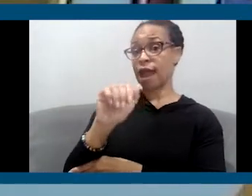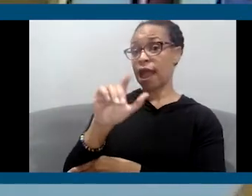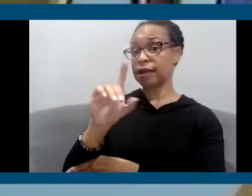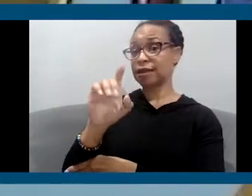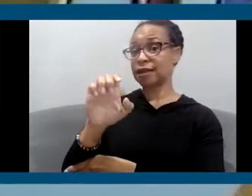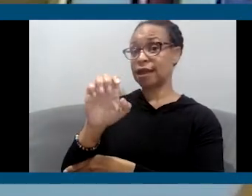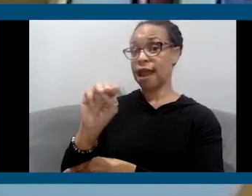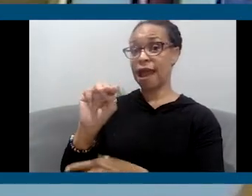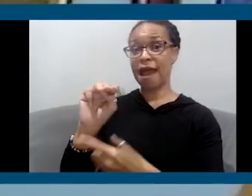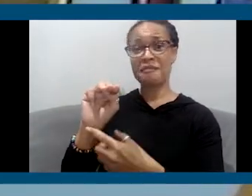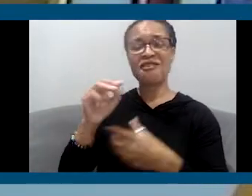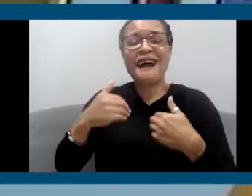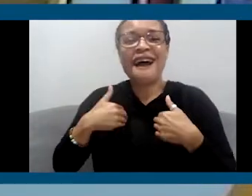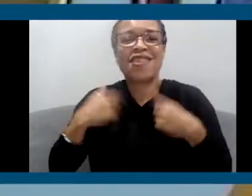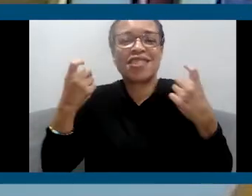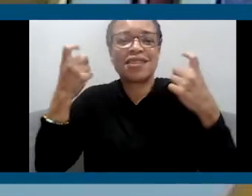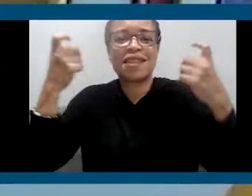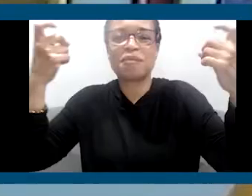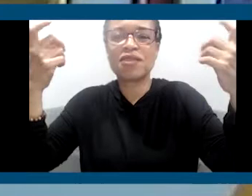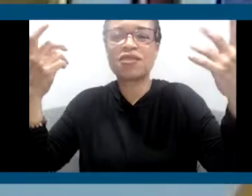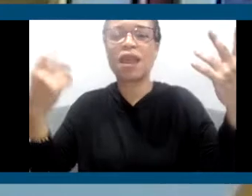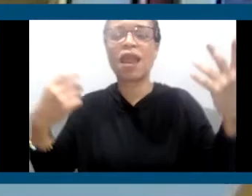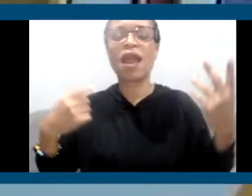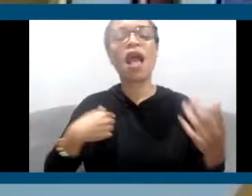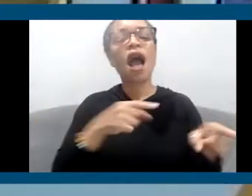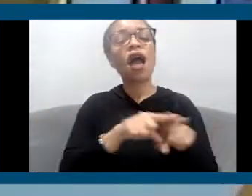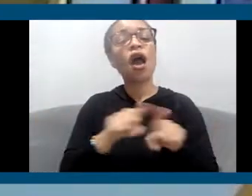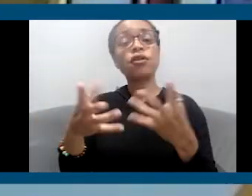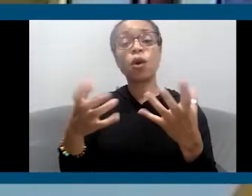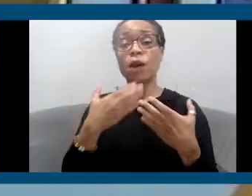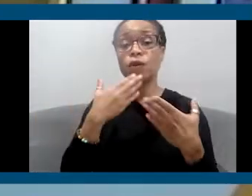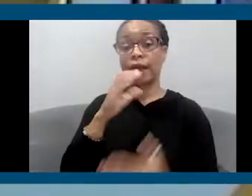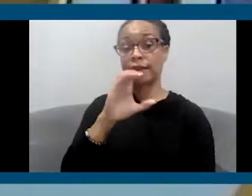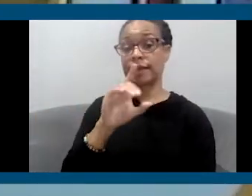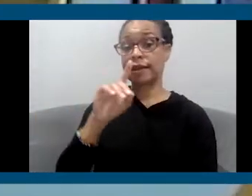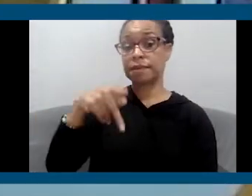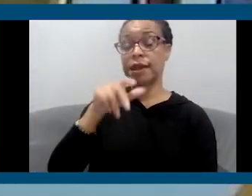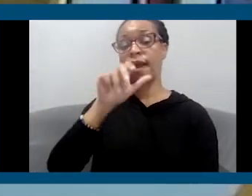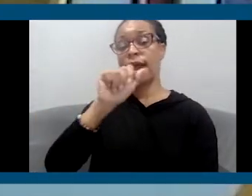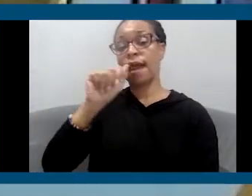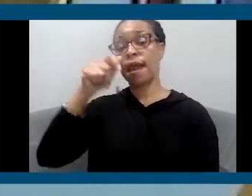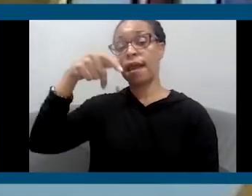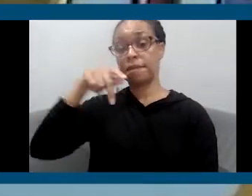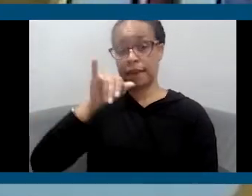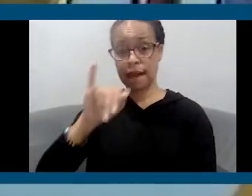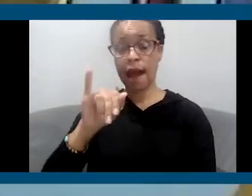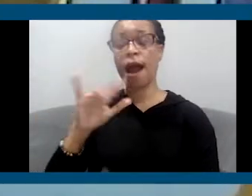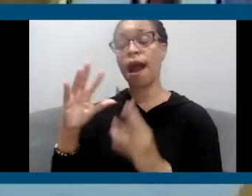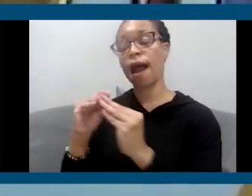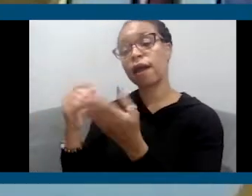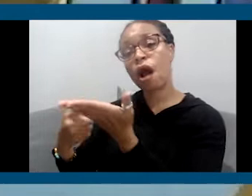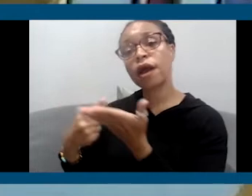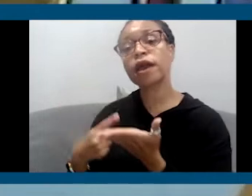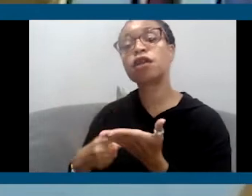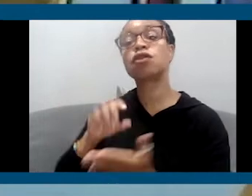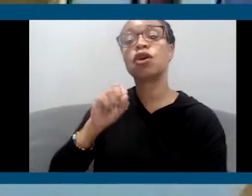hosting this Eid celebration. I also want to thank the CDP API caucus leaders, Deepa Sharma and